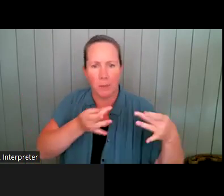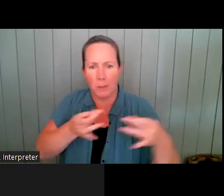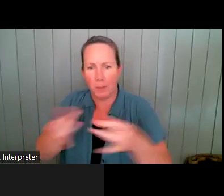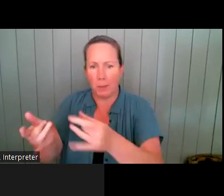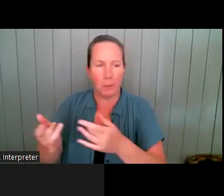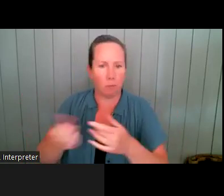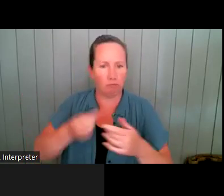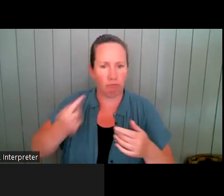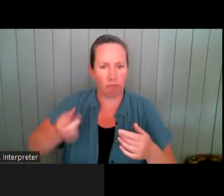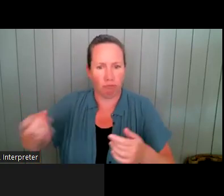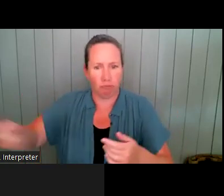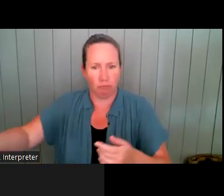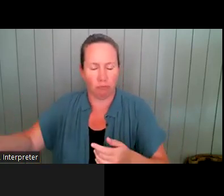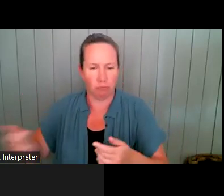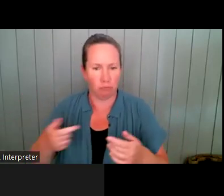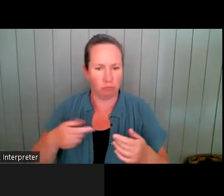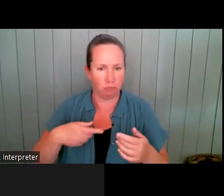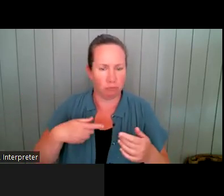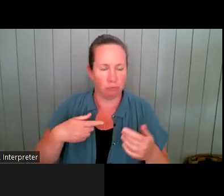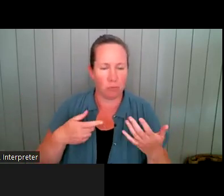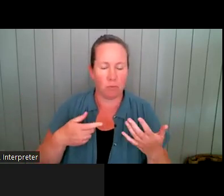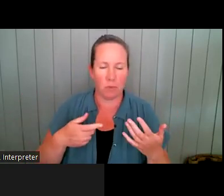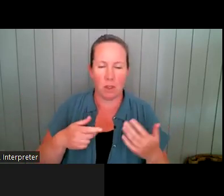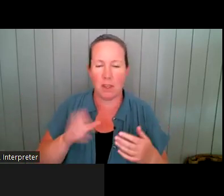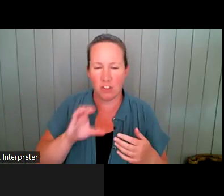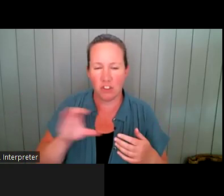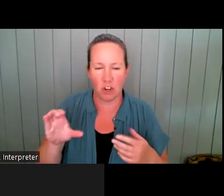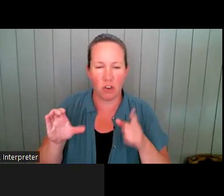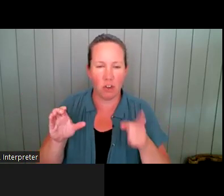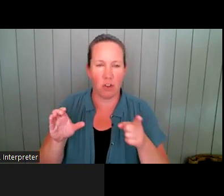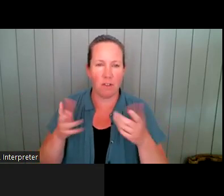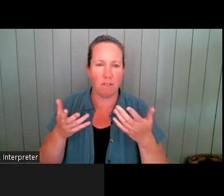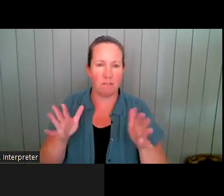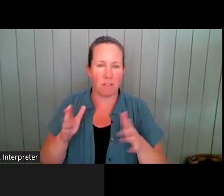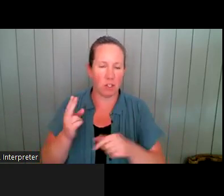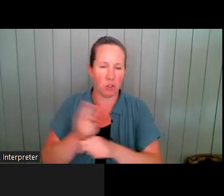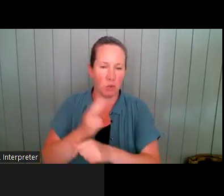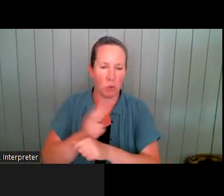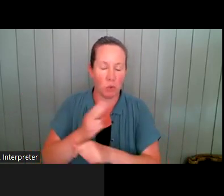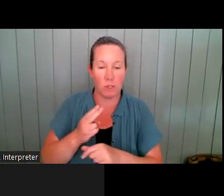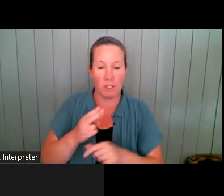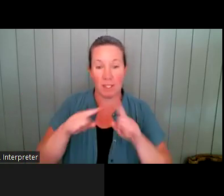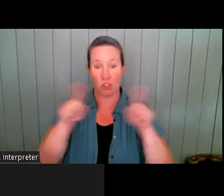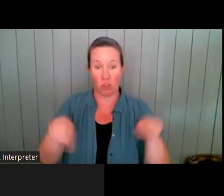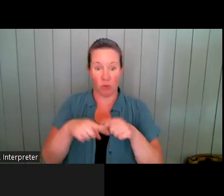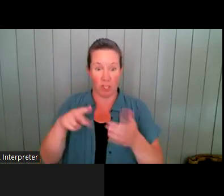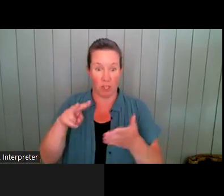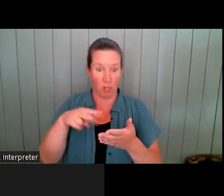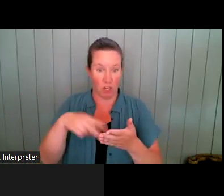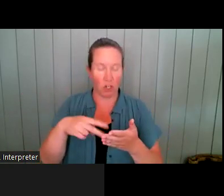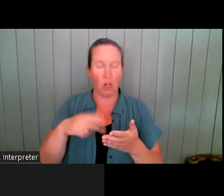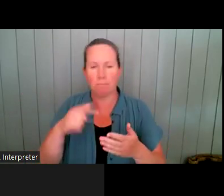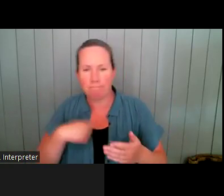again, Cheryl has used the screen reader part of it, and it looks like we do